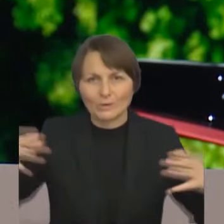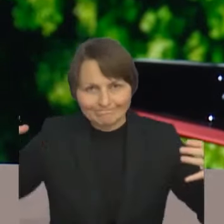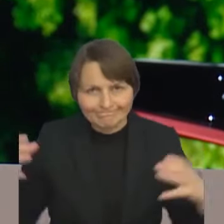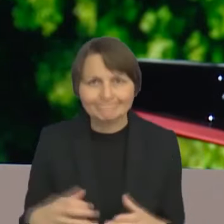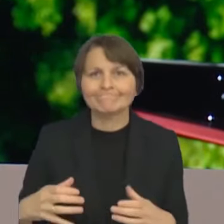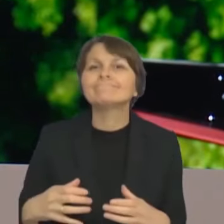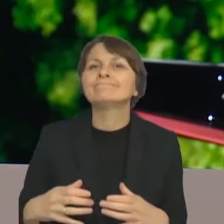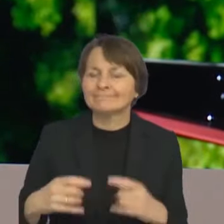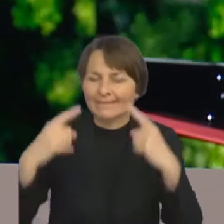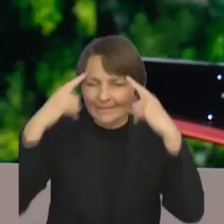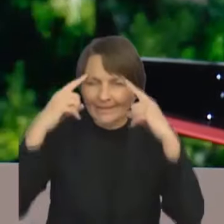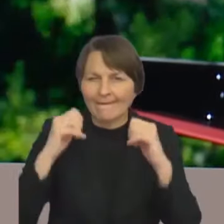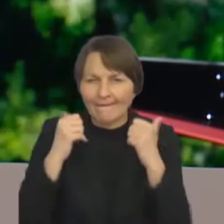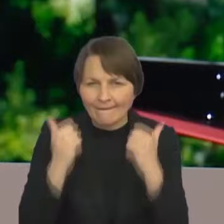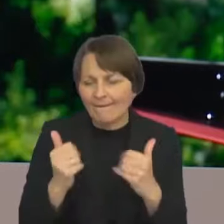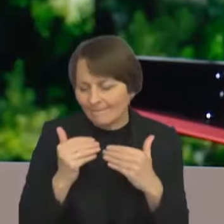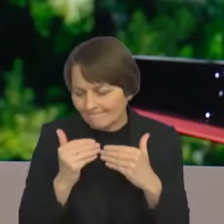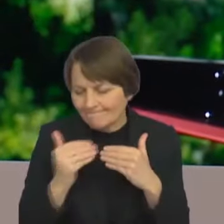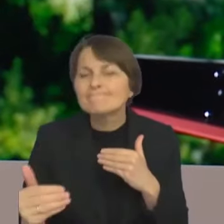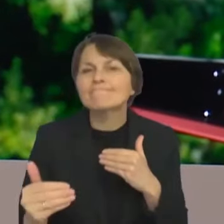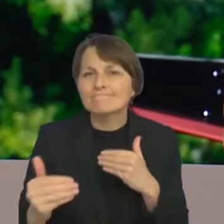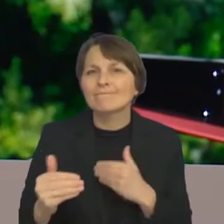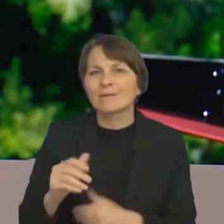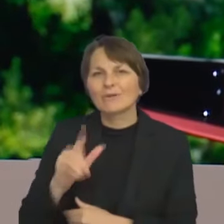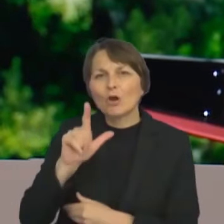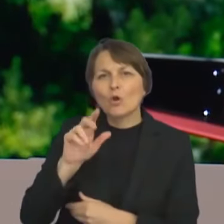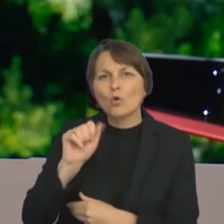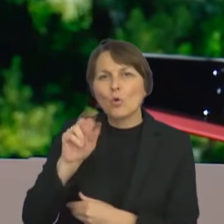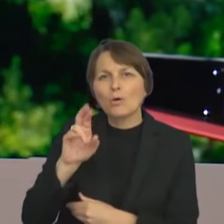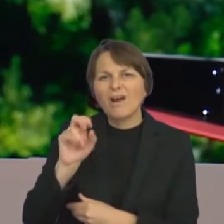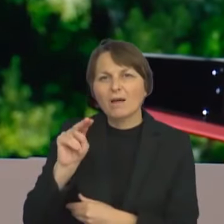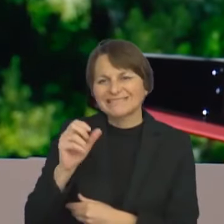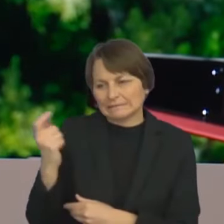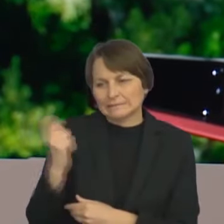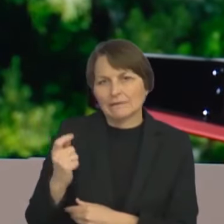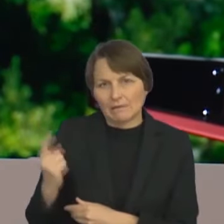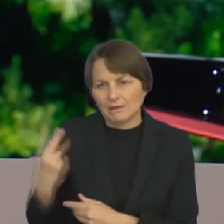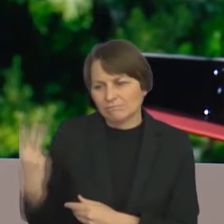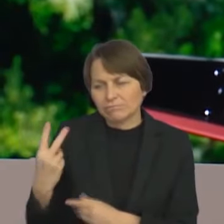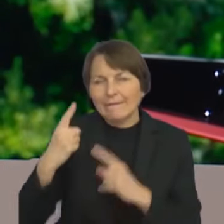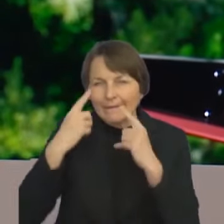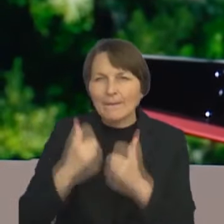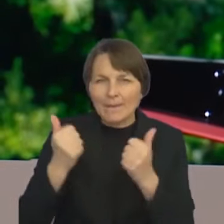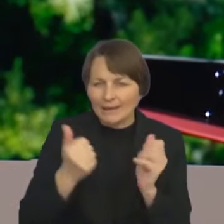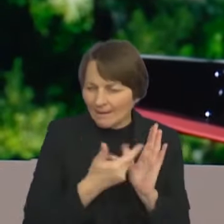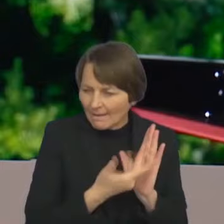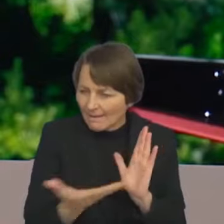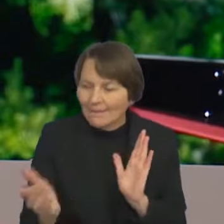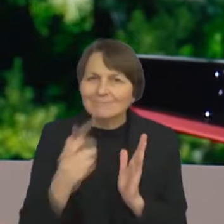we are preparing a whole range that is focused on crossovers and SUVs, electrified or electric,